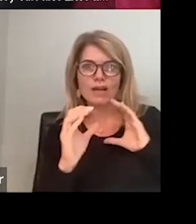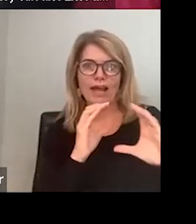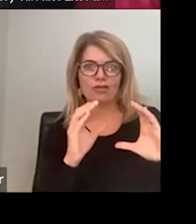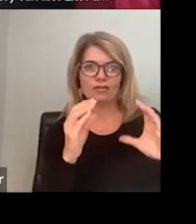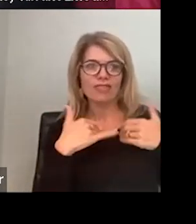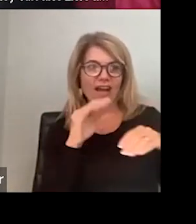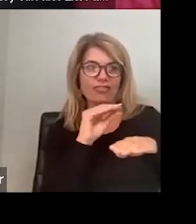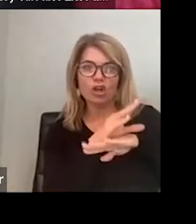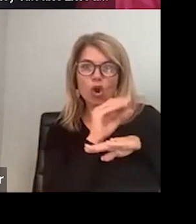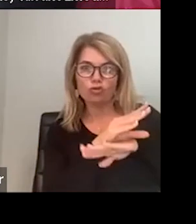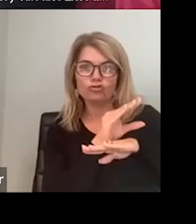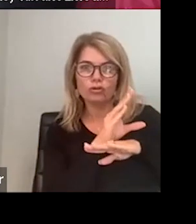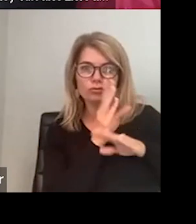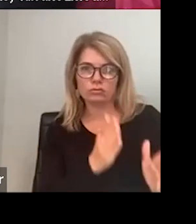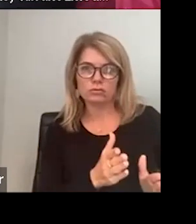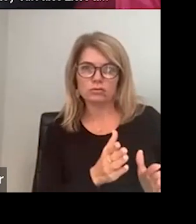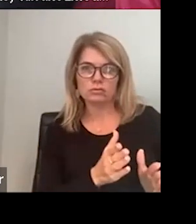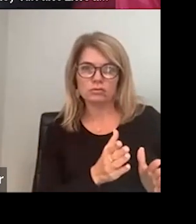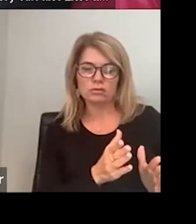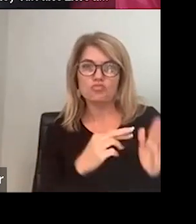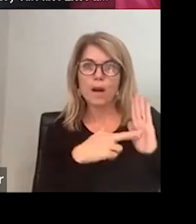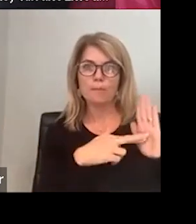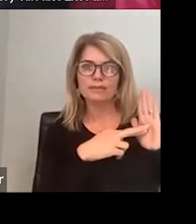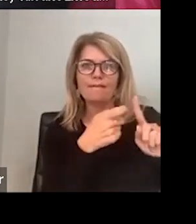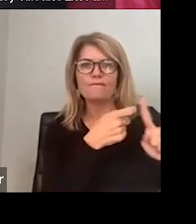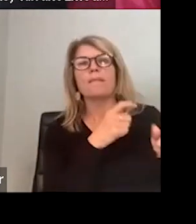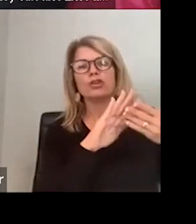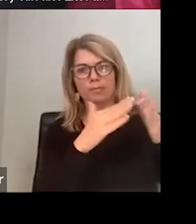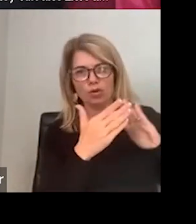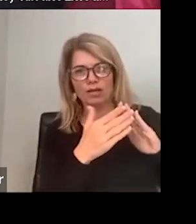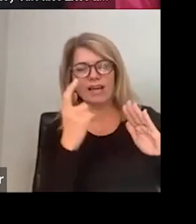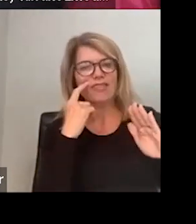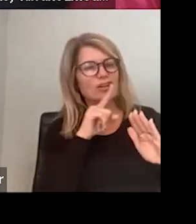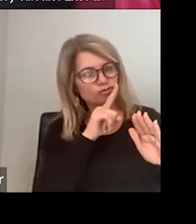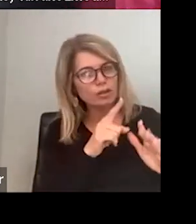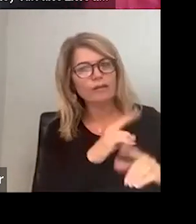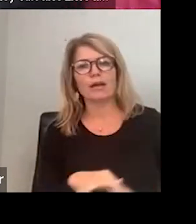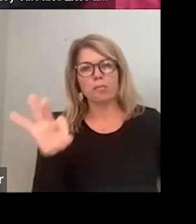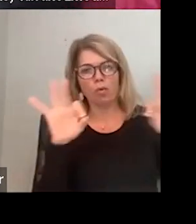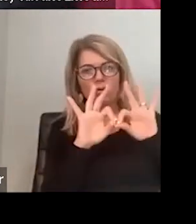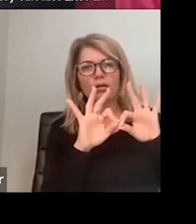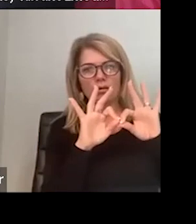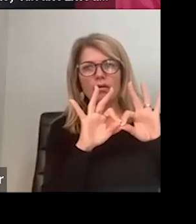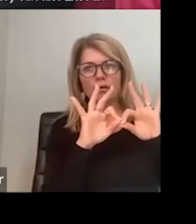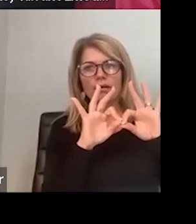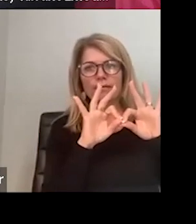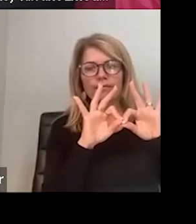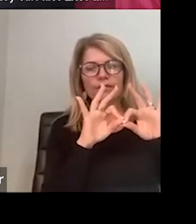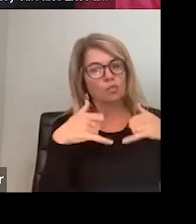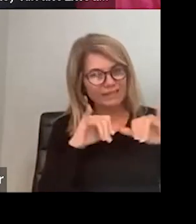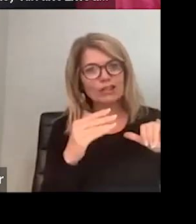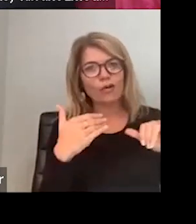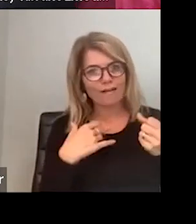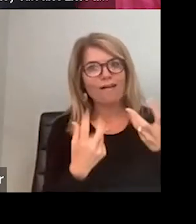that represent individuals from that community. And I think all of that is really important. So we, still have work to